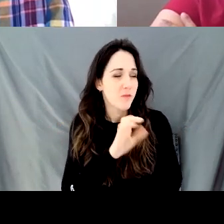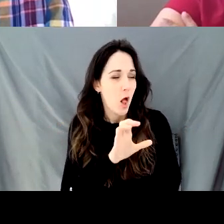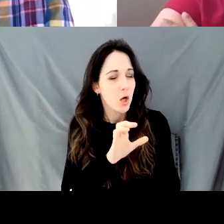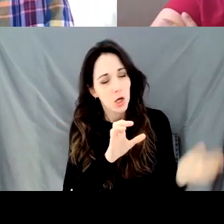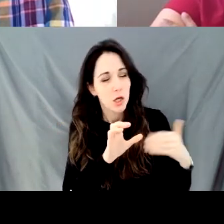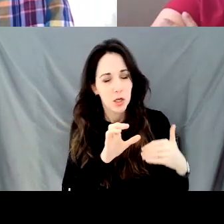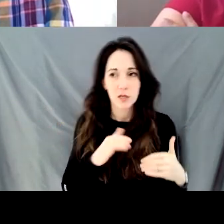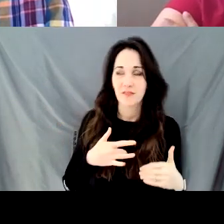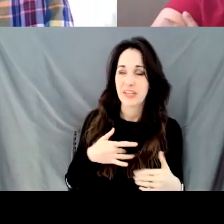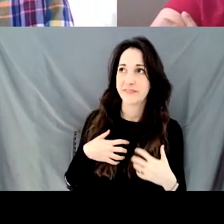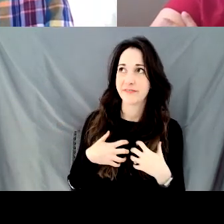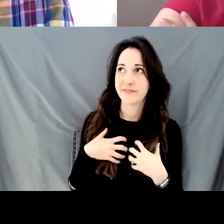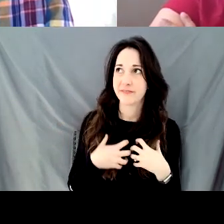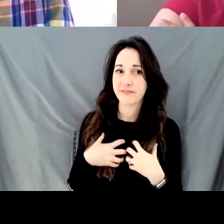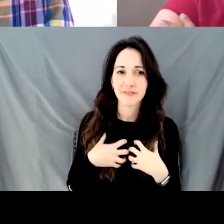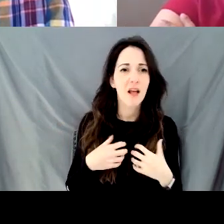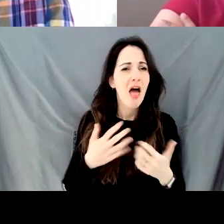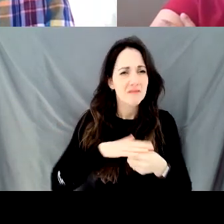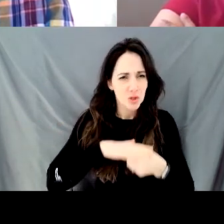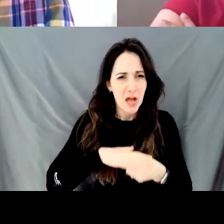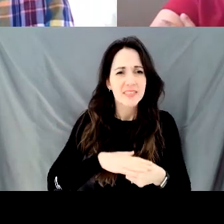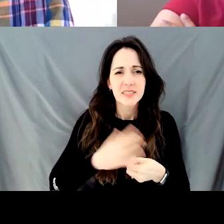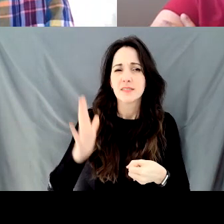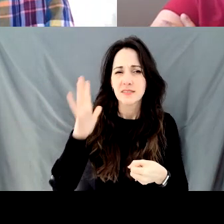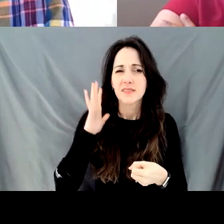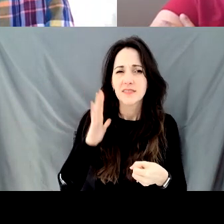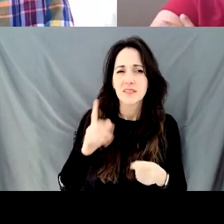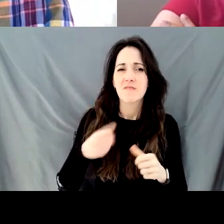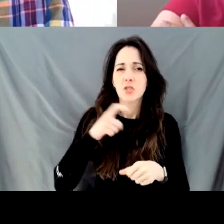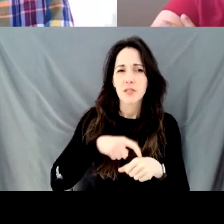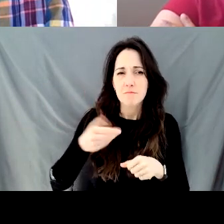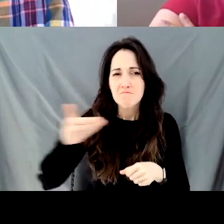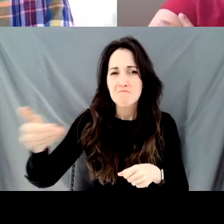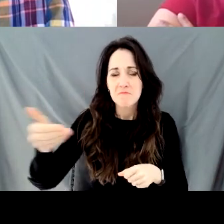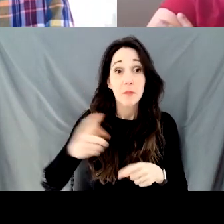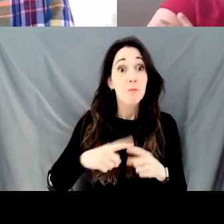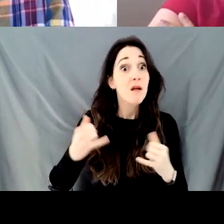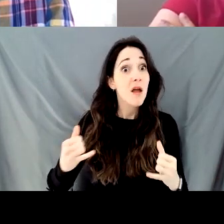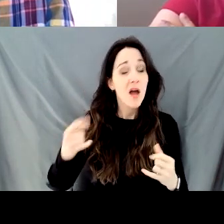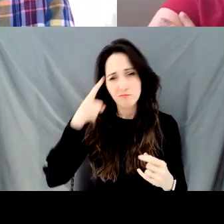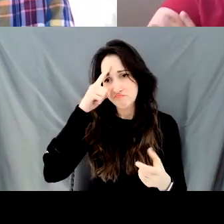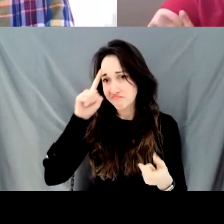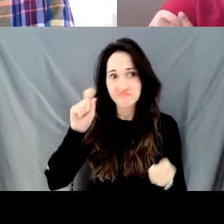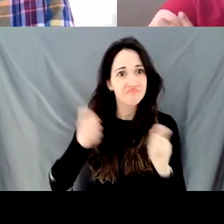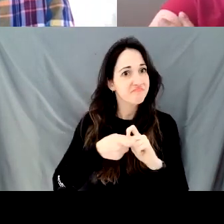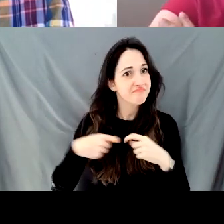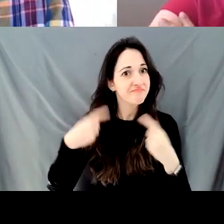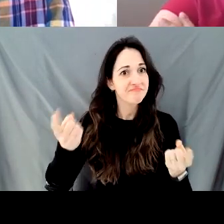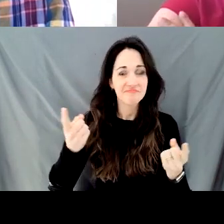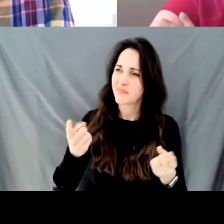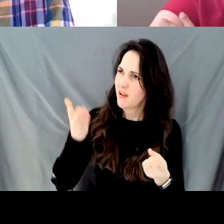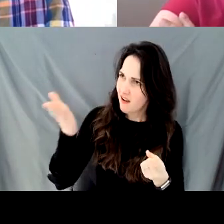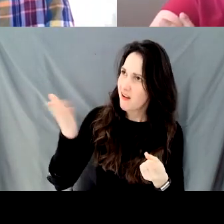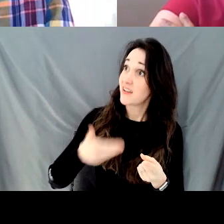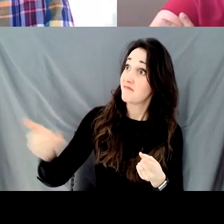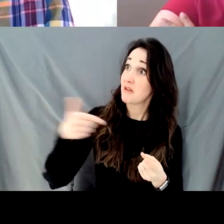used to cause me a great deal of stress in the beginning, but now I definitely see it as an opportunity that I have something to offer. And if you put